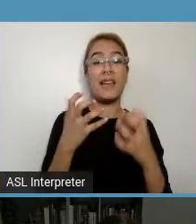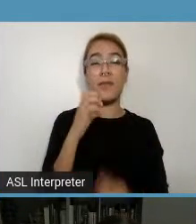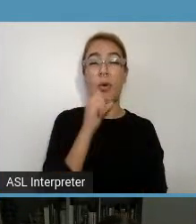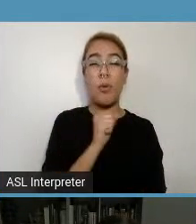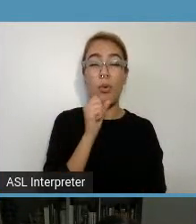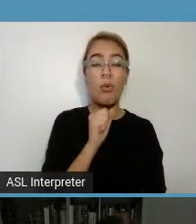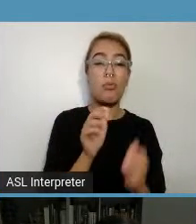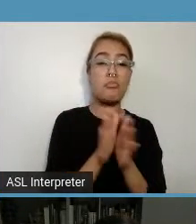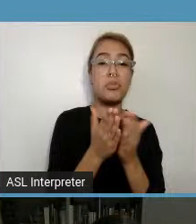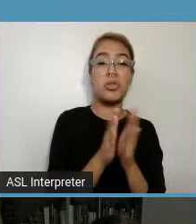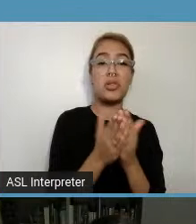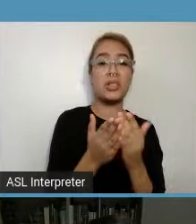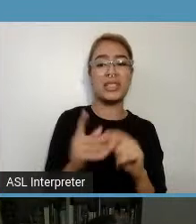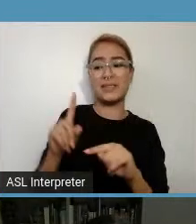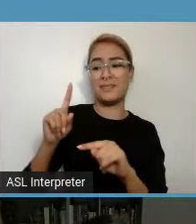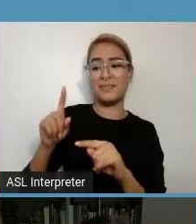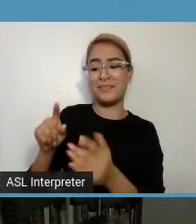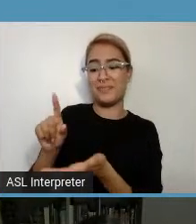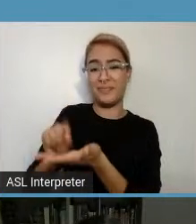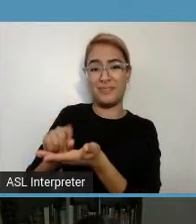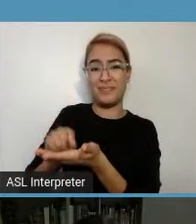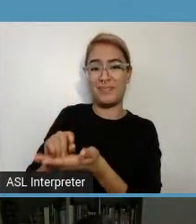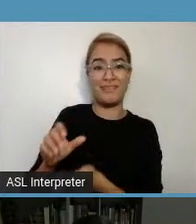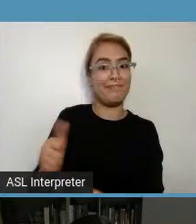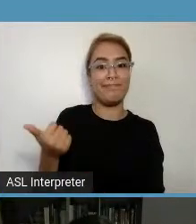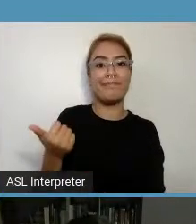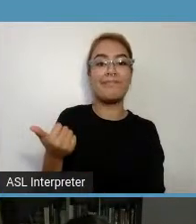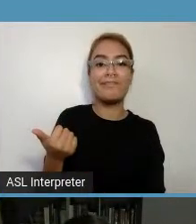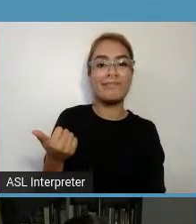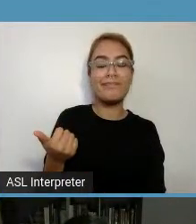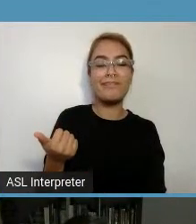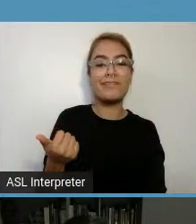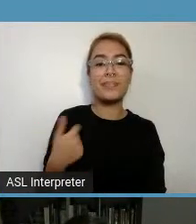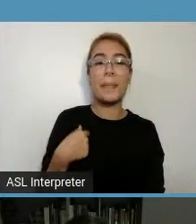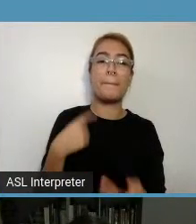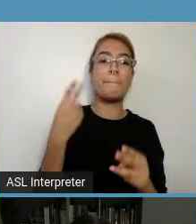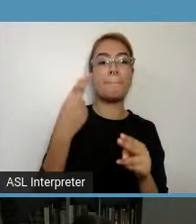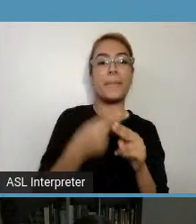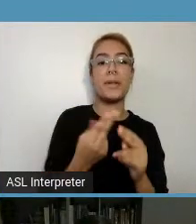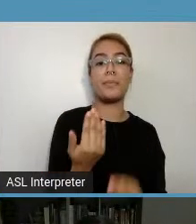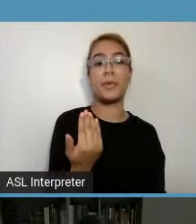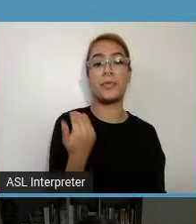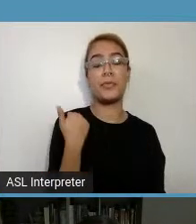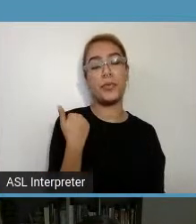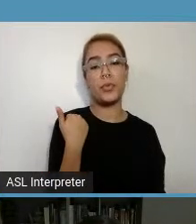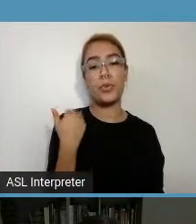books that are out of print. As I mentioned earlier, so many of,